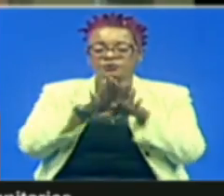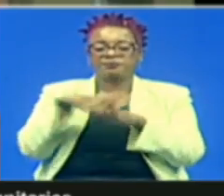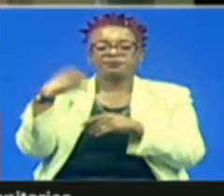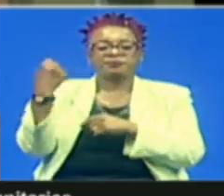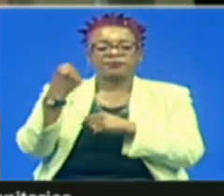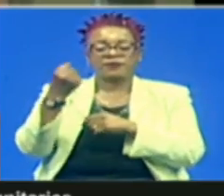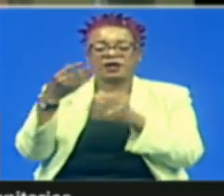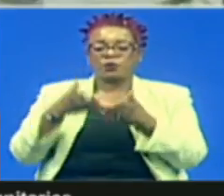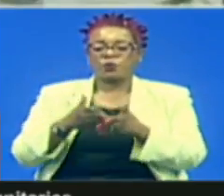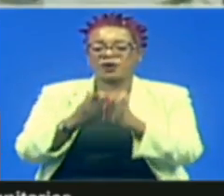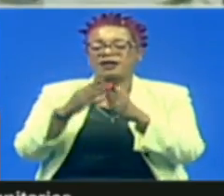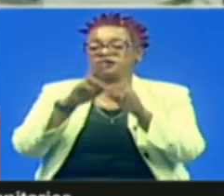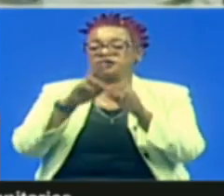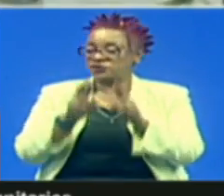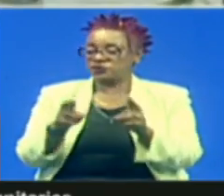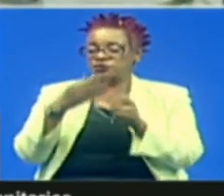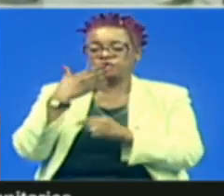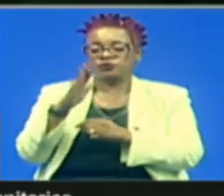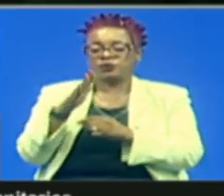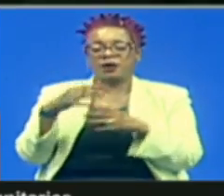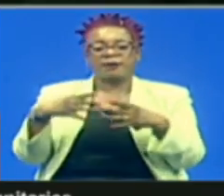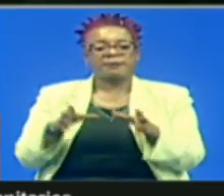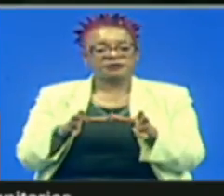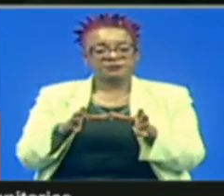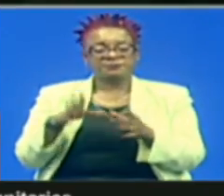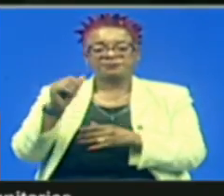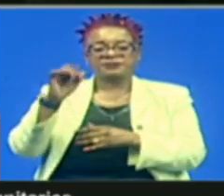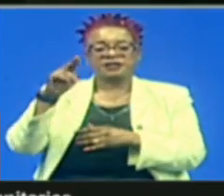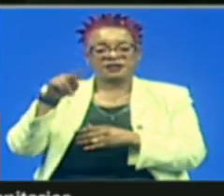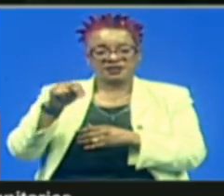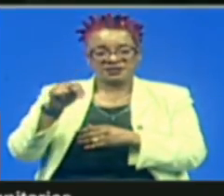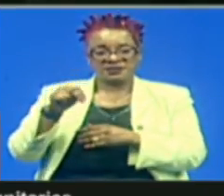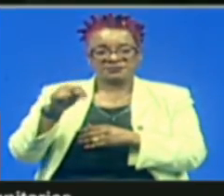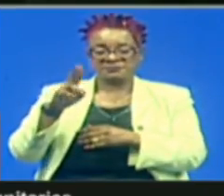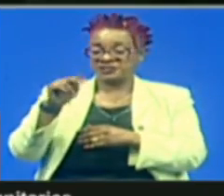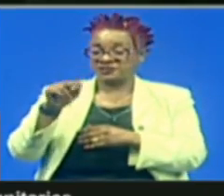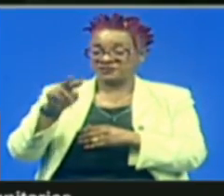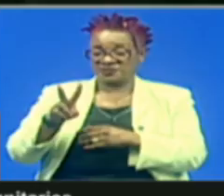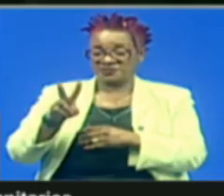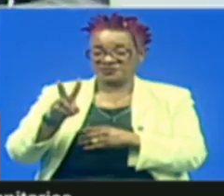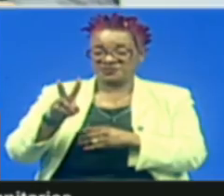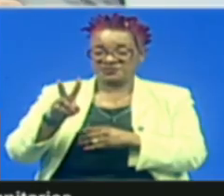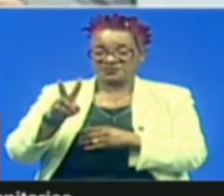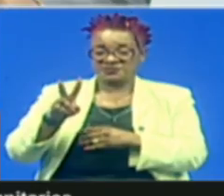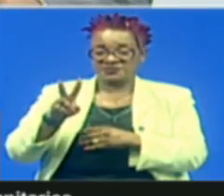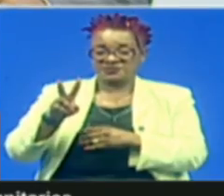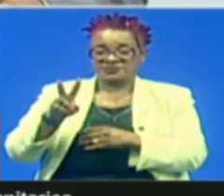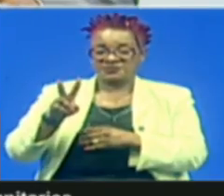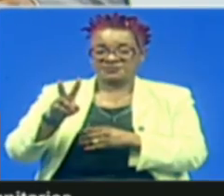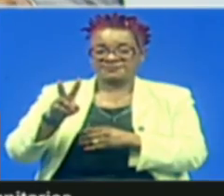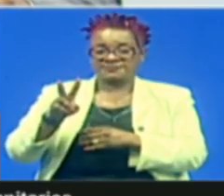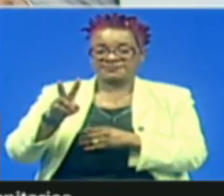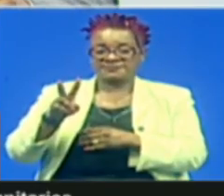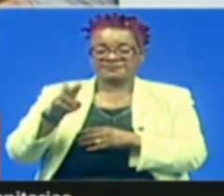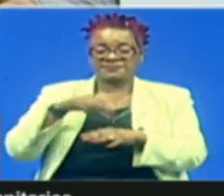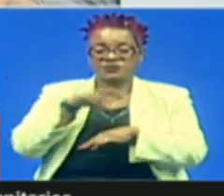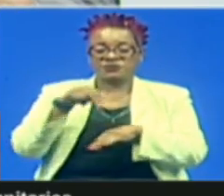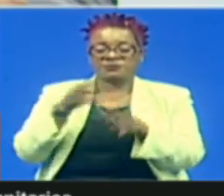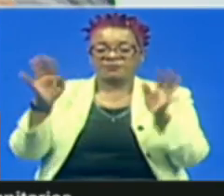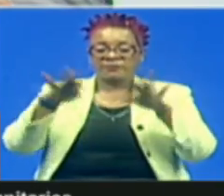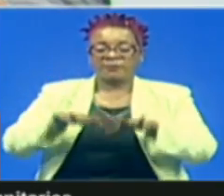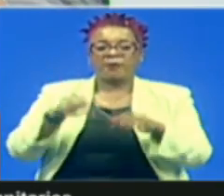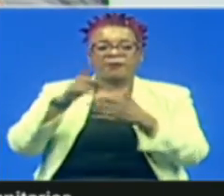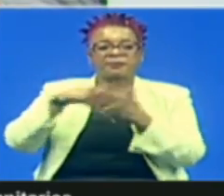Kwale International Sugar Companies. Lillian Kiarie, NTV. The National Assembly has approved President